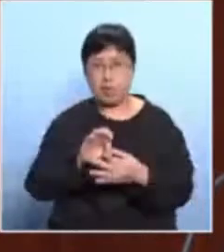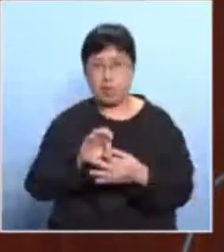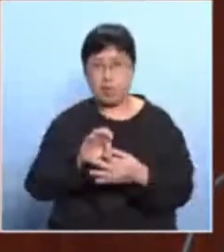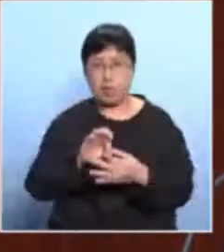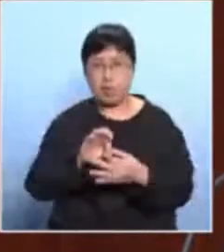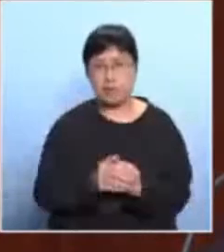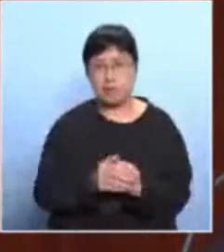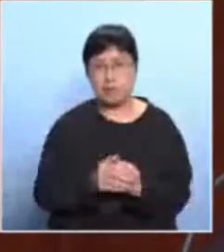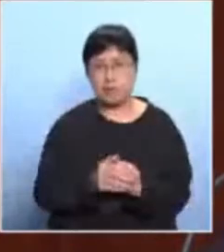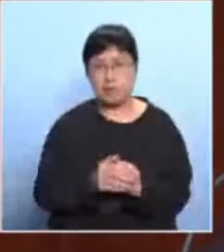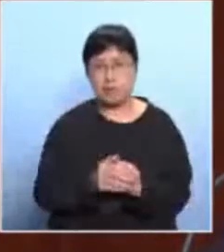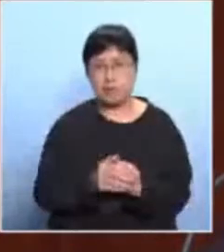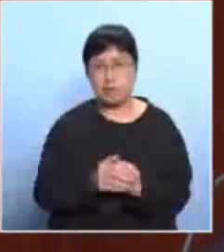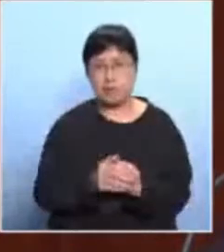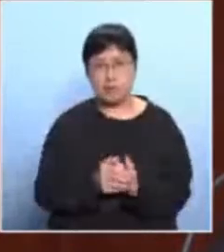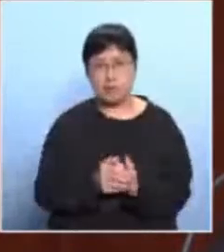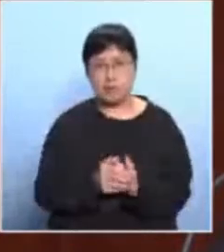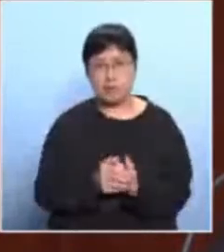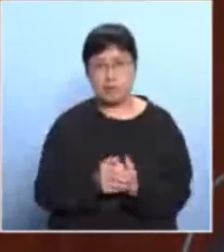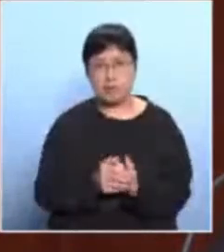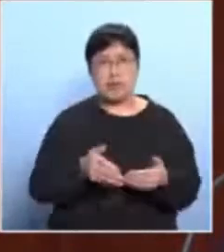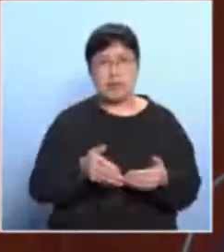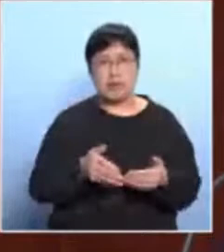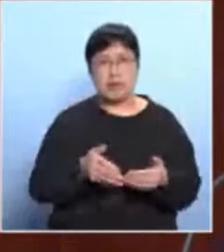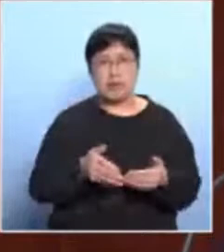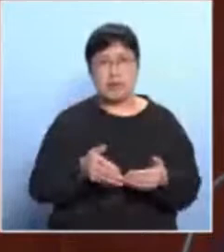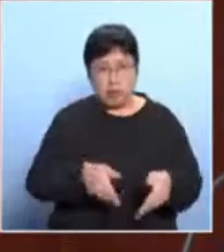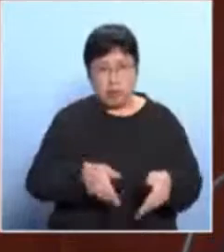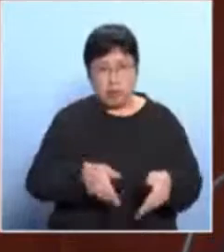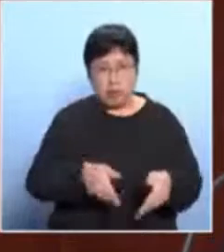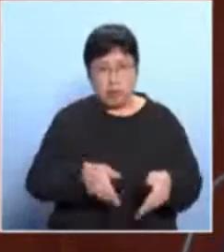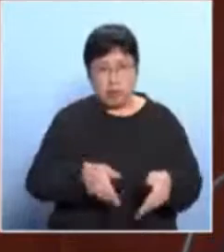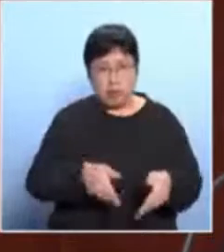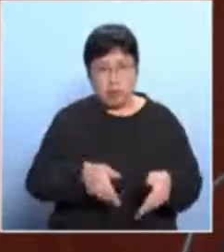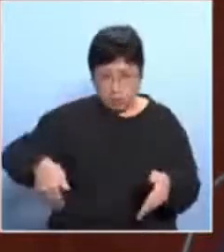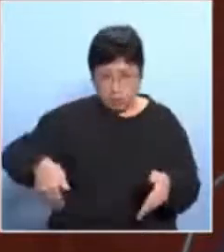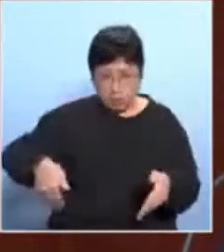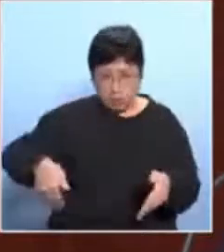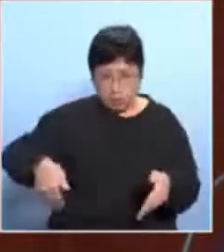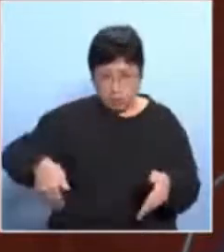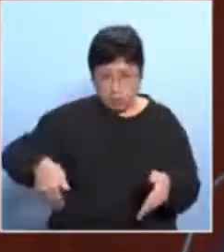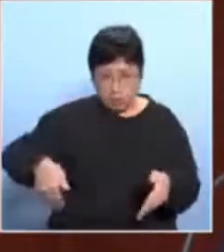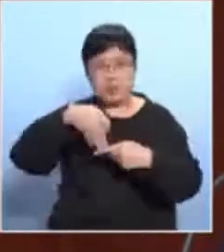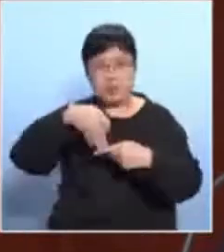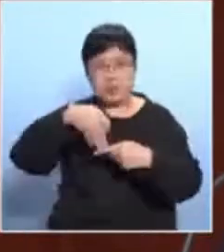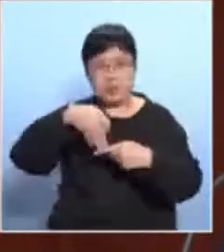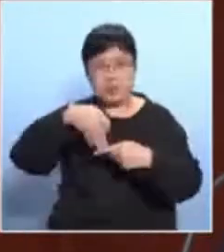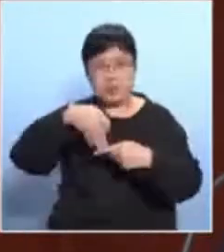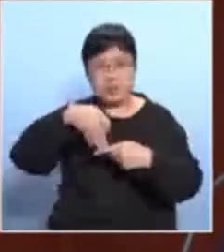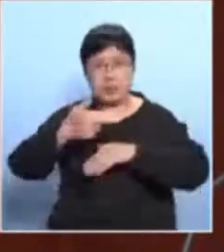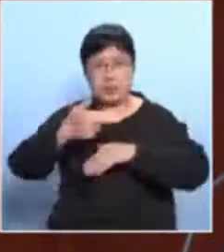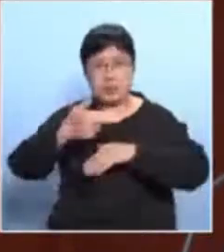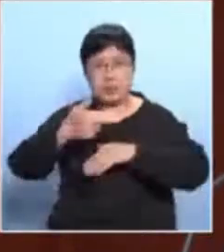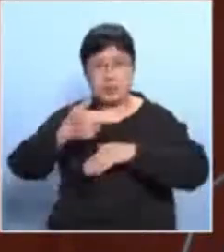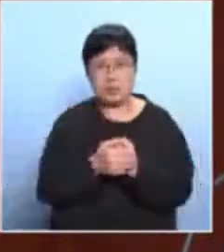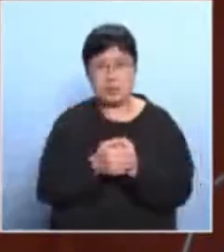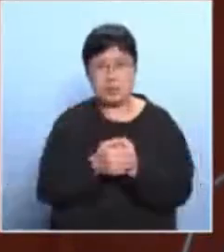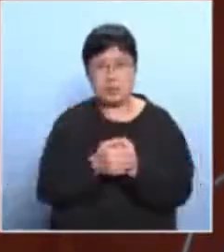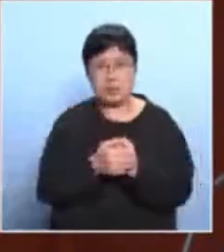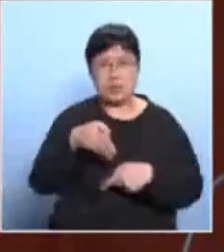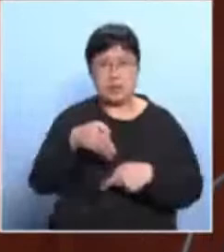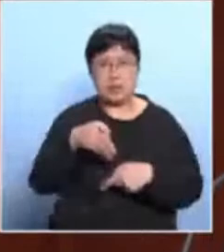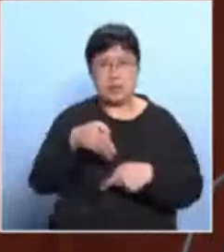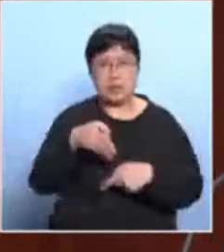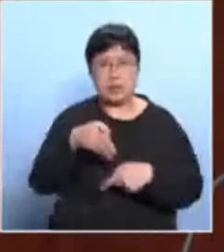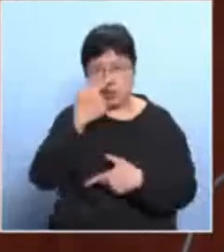The development plan for Shenzhen Park of Hetao. The Hetao Shenzhen-Hong Kong Science and Technology